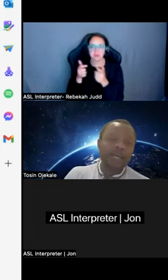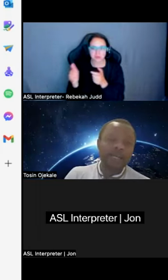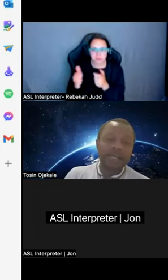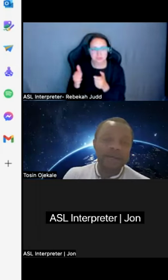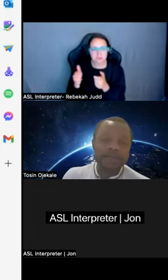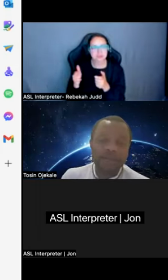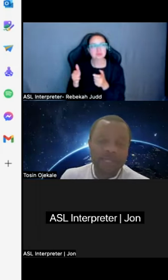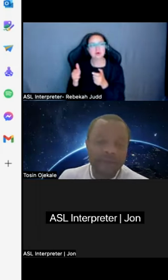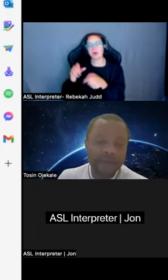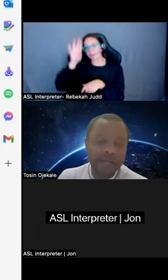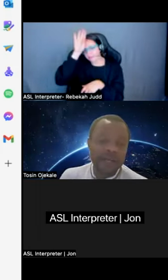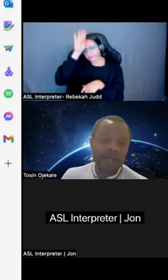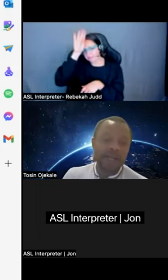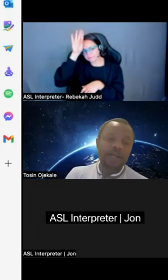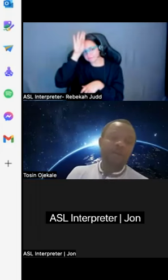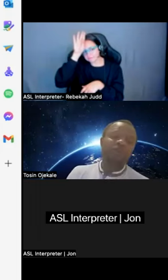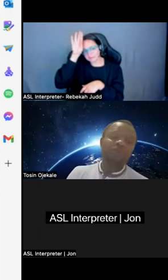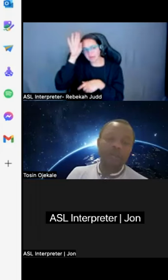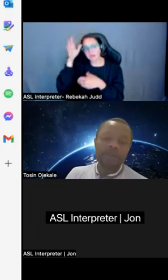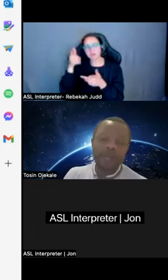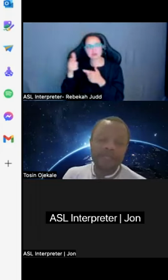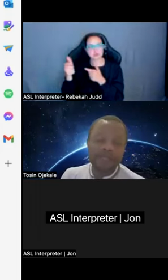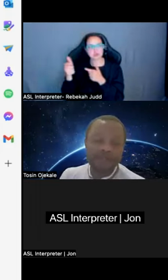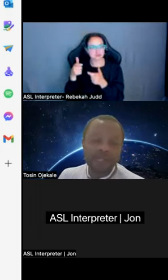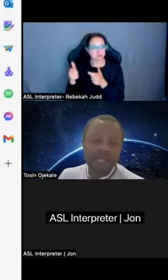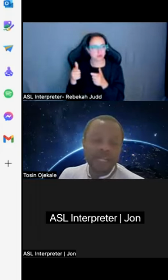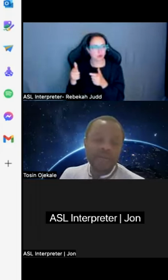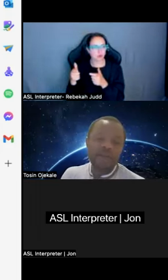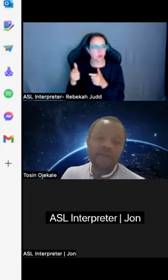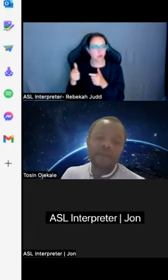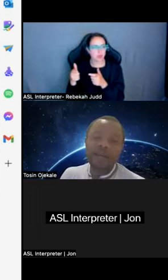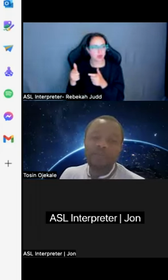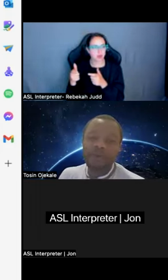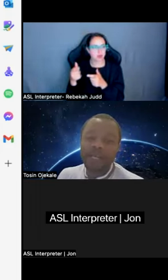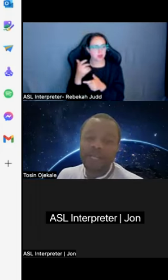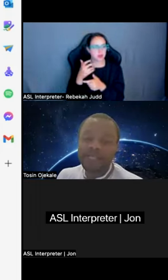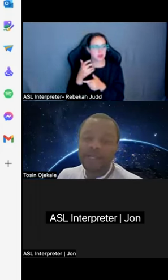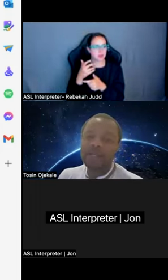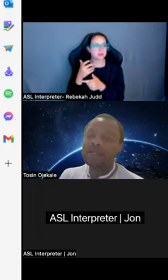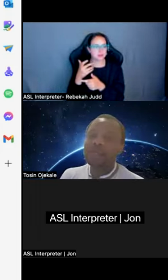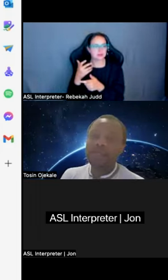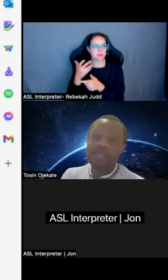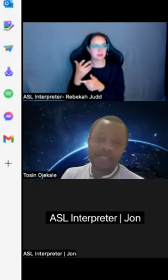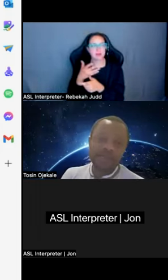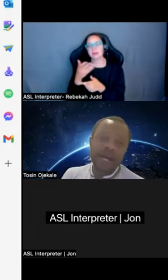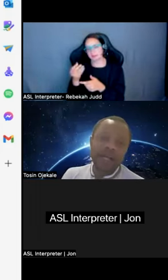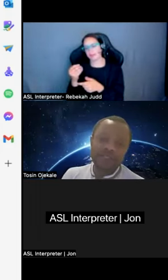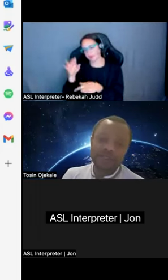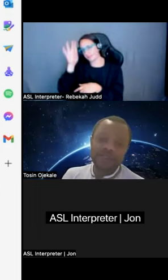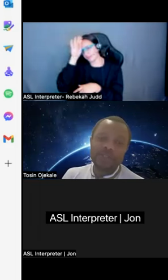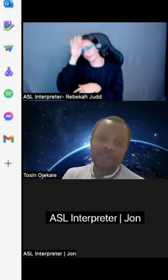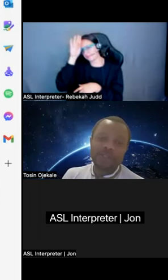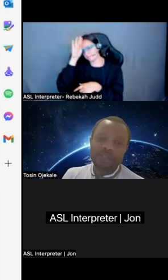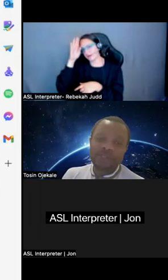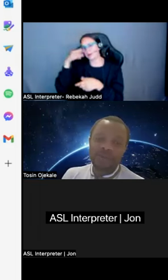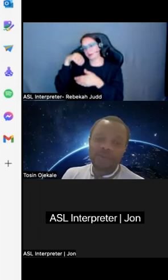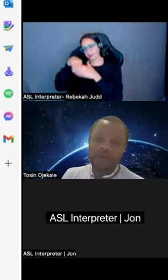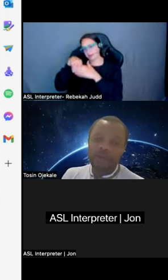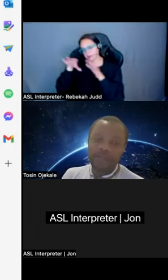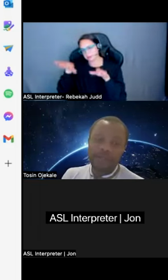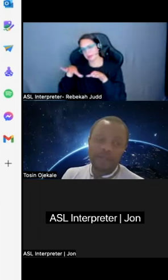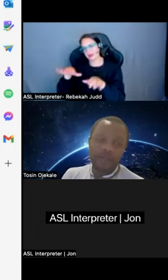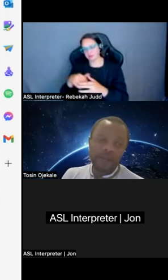or other automatic fire control equipment, and then you have the fire brigade getting to actions.